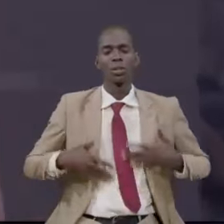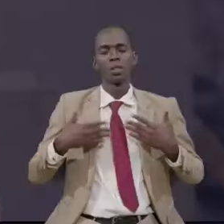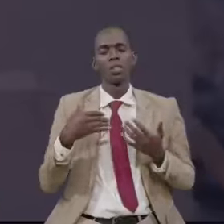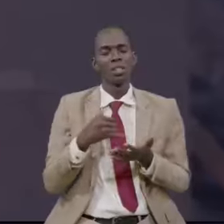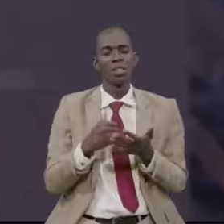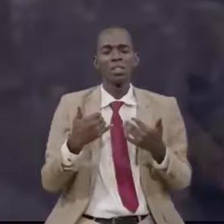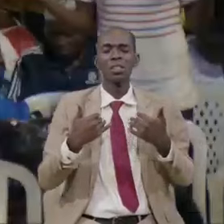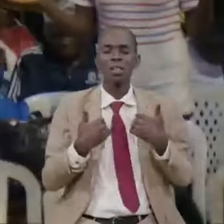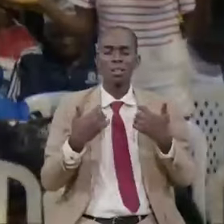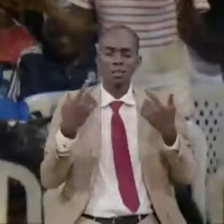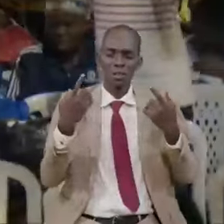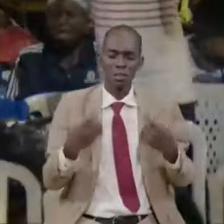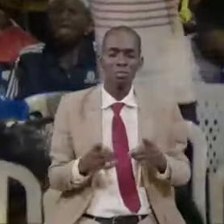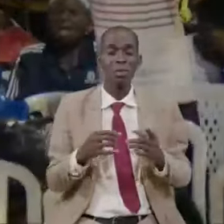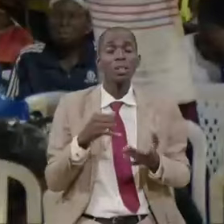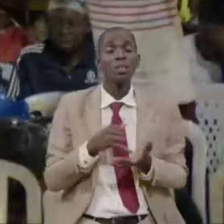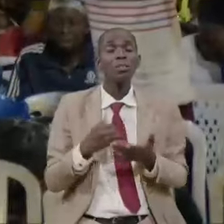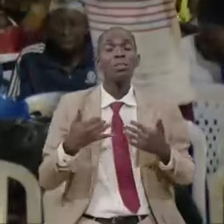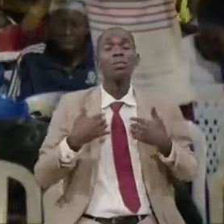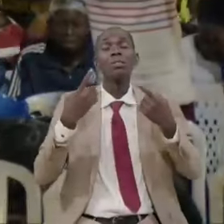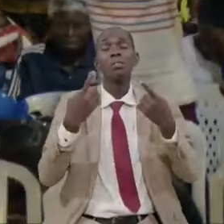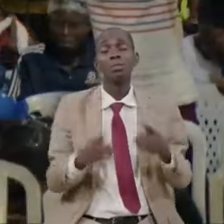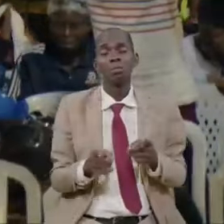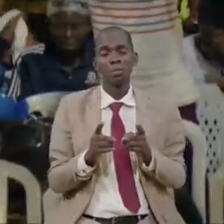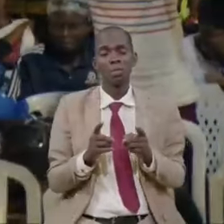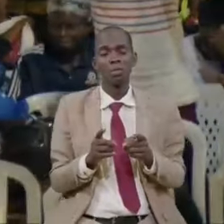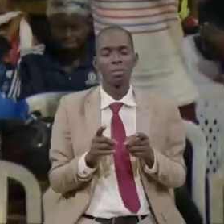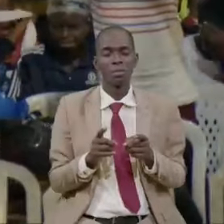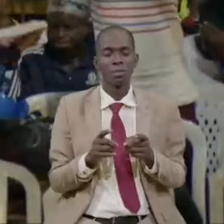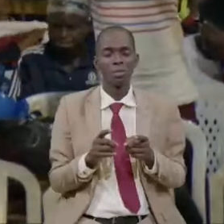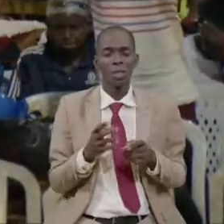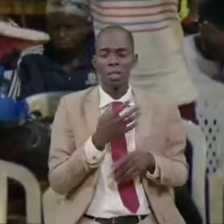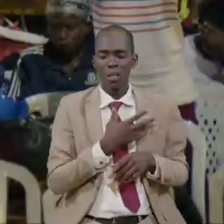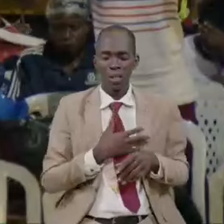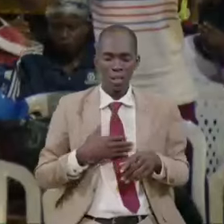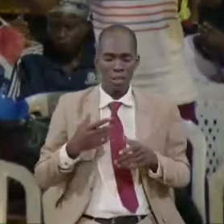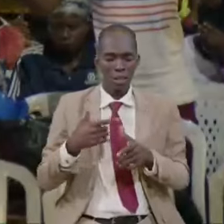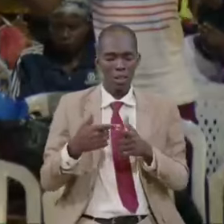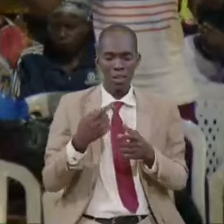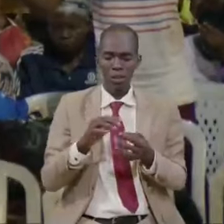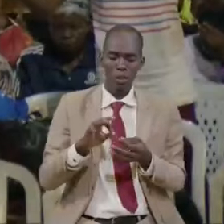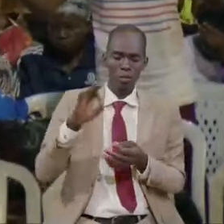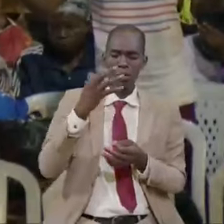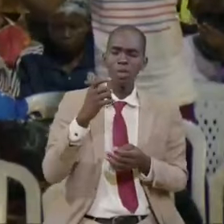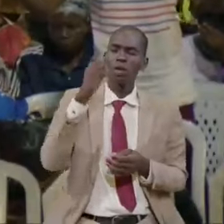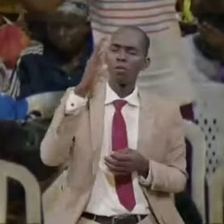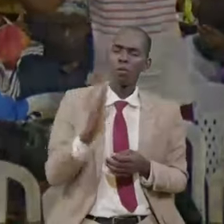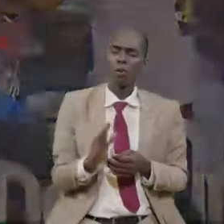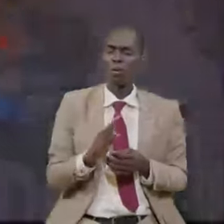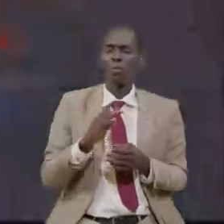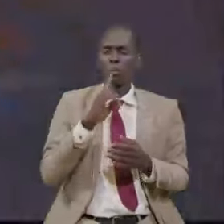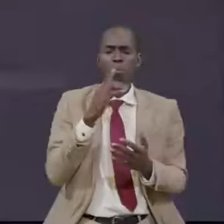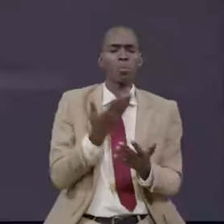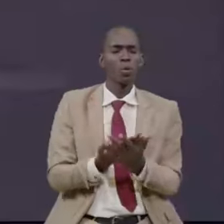It is done. And let the Spirit of God bear witness in their hearts with the